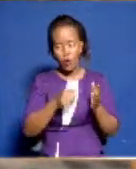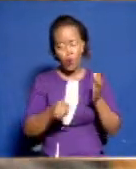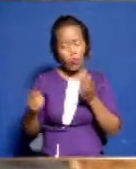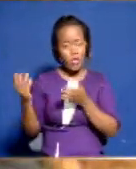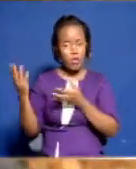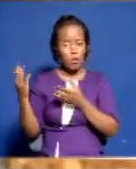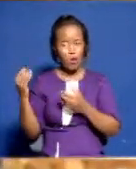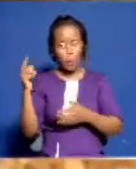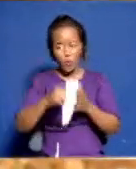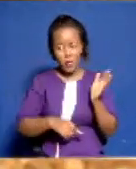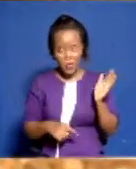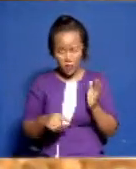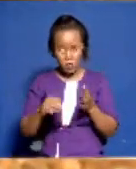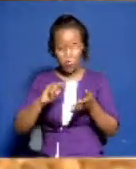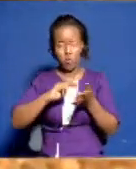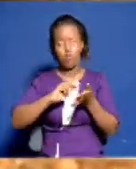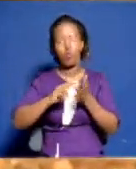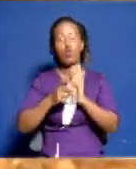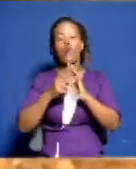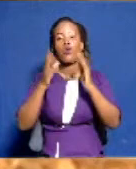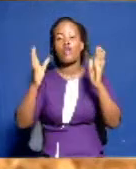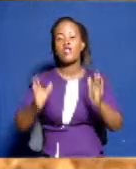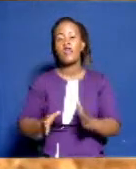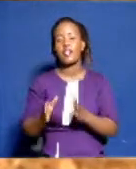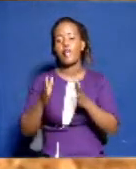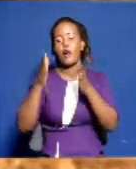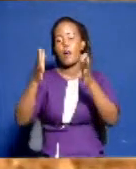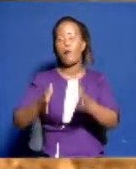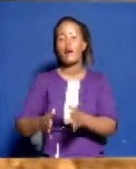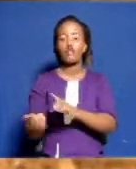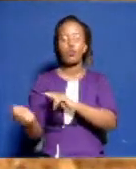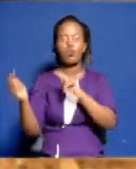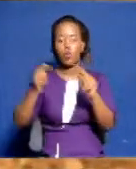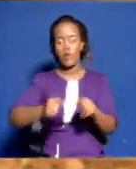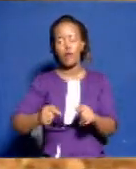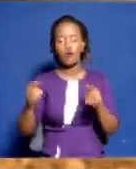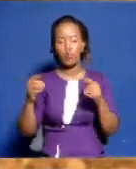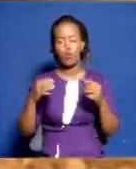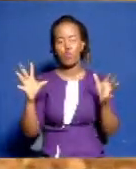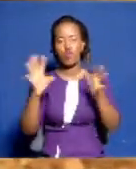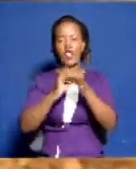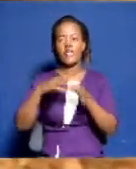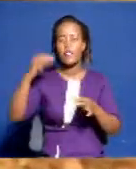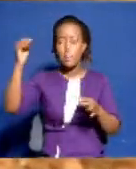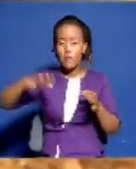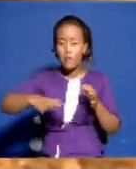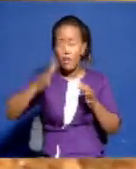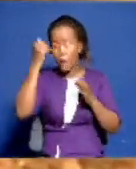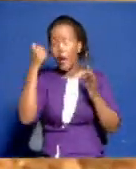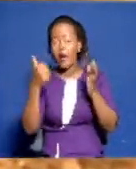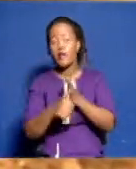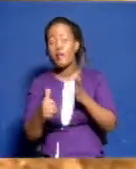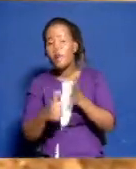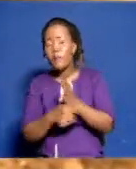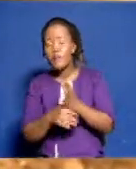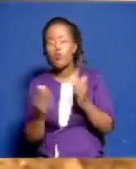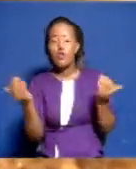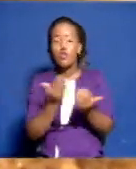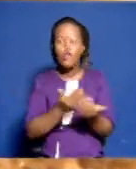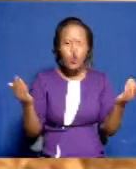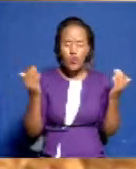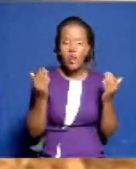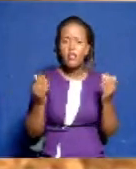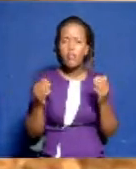contractor akuje ndio stima ingie. Hii shinda yote tumekuwa nayo kwa mamboma ambao wanafunzi wako wanasoma